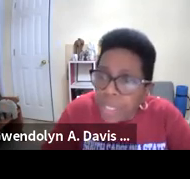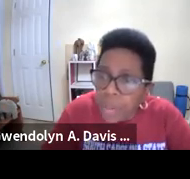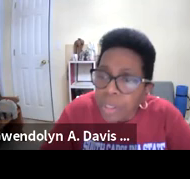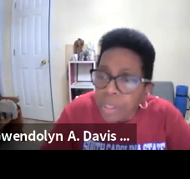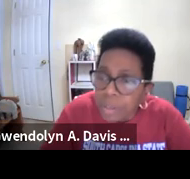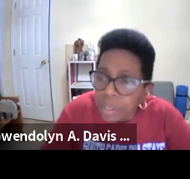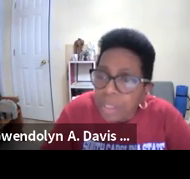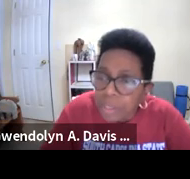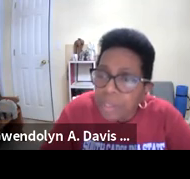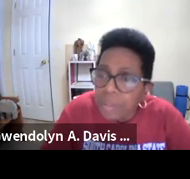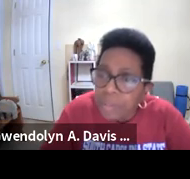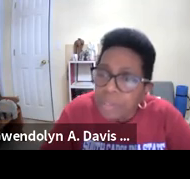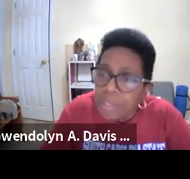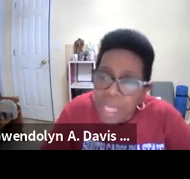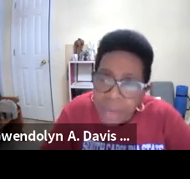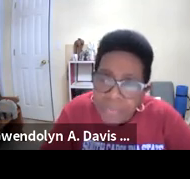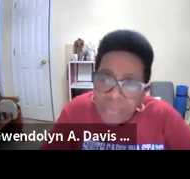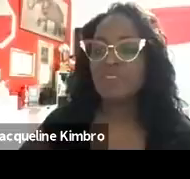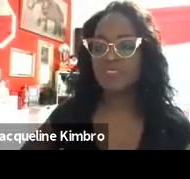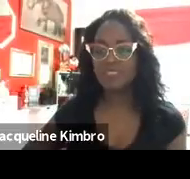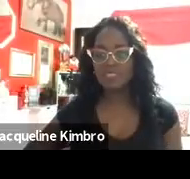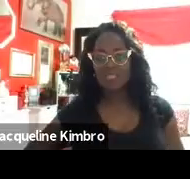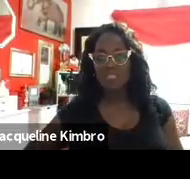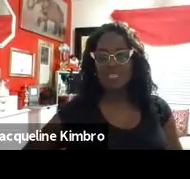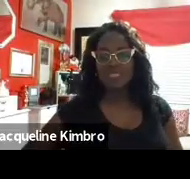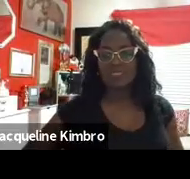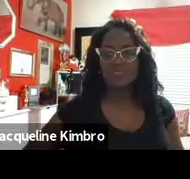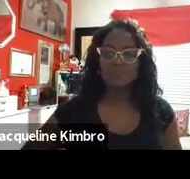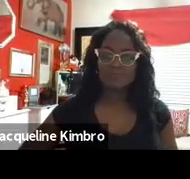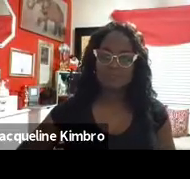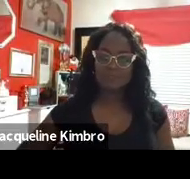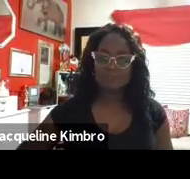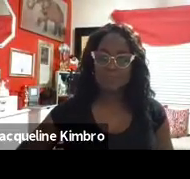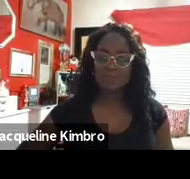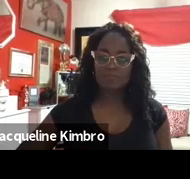Are you hearing or are you deaf? Yeah. Are you deaf?